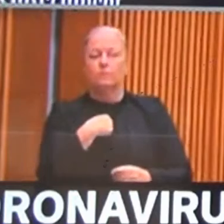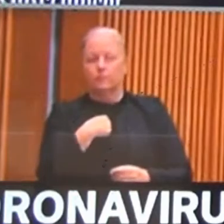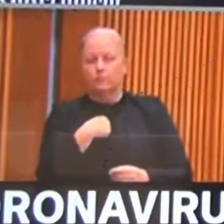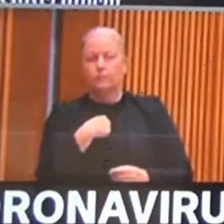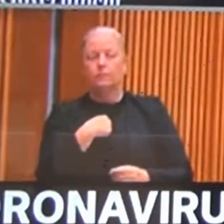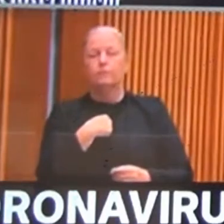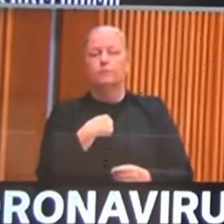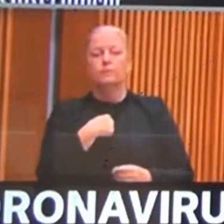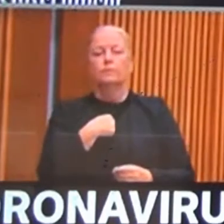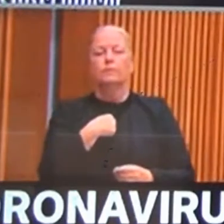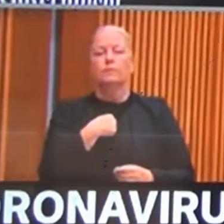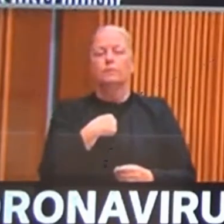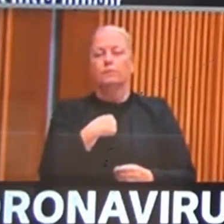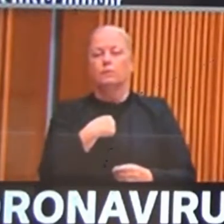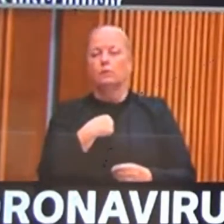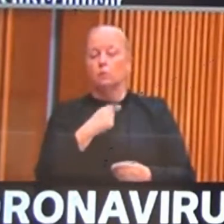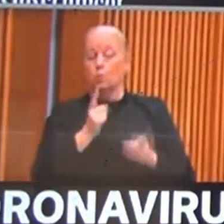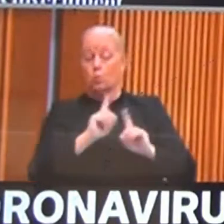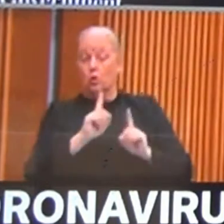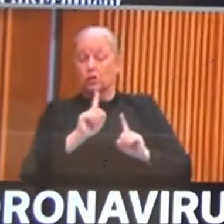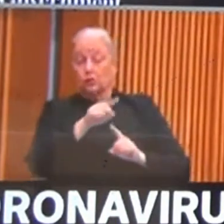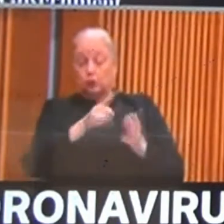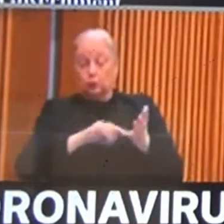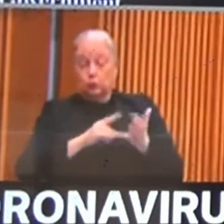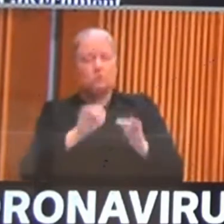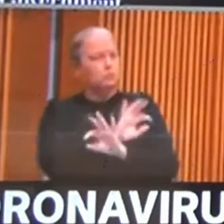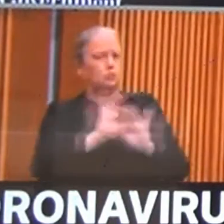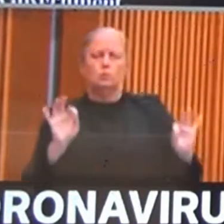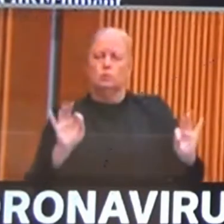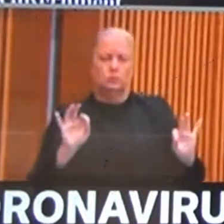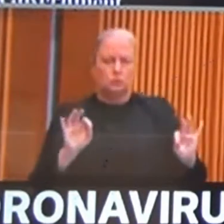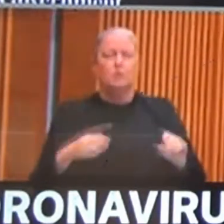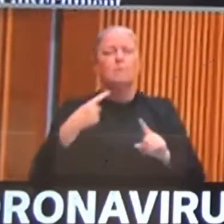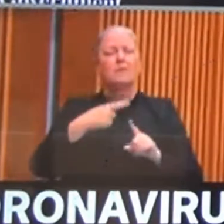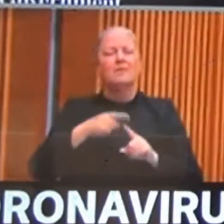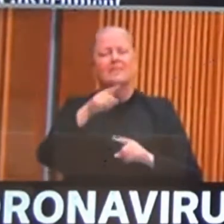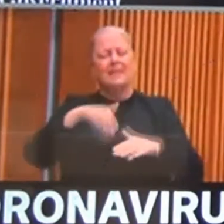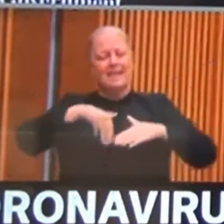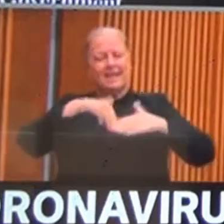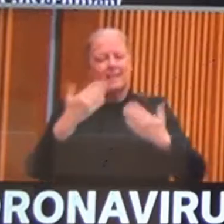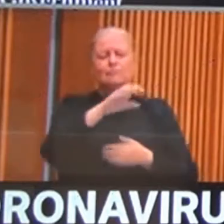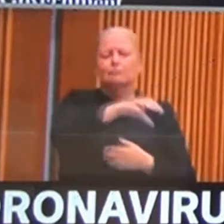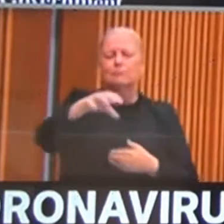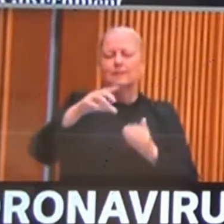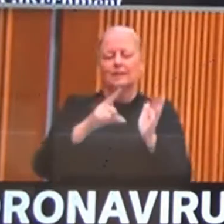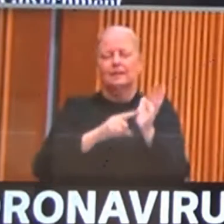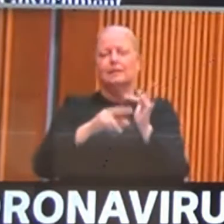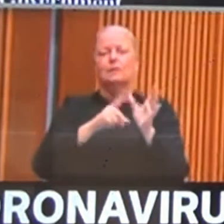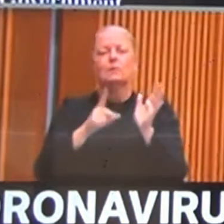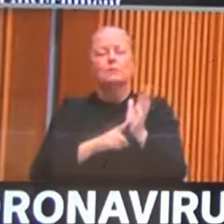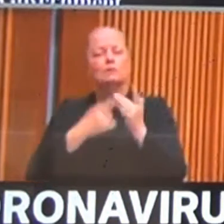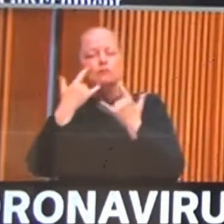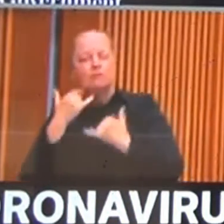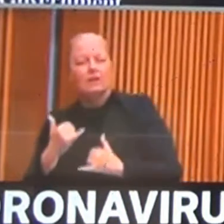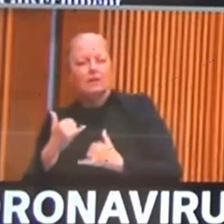off-label use, but also talked about the appropriateness of clinical trials. And so they specifically referenced